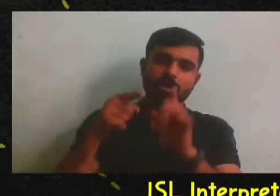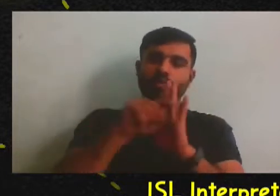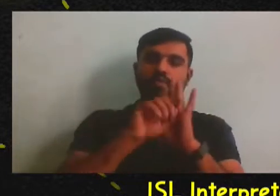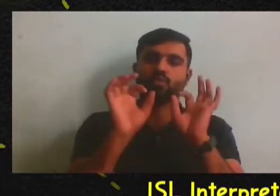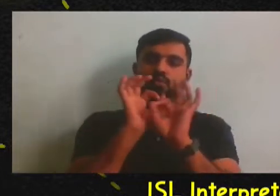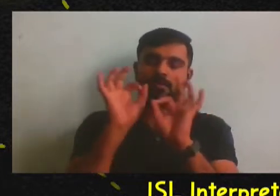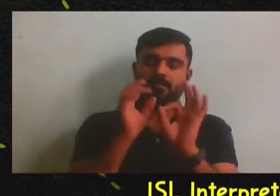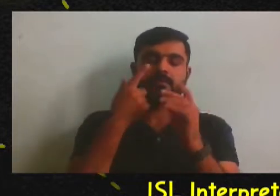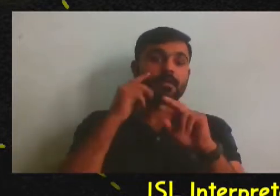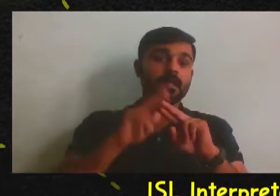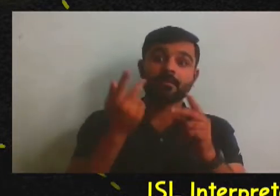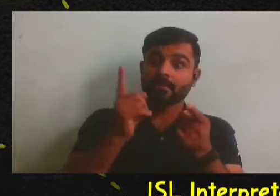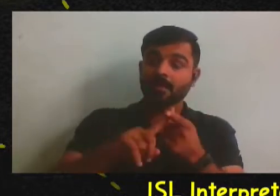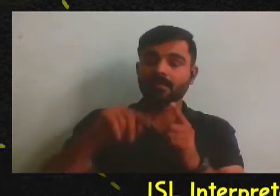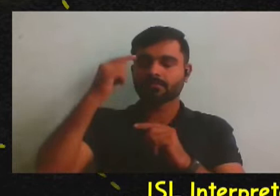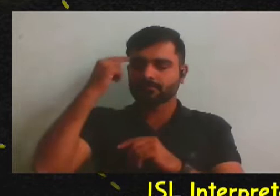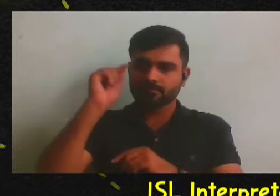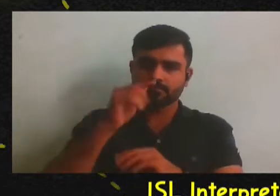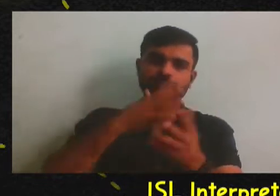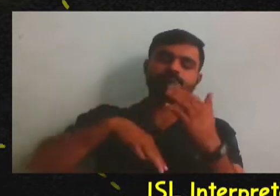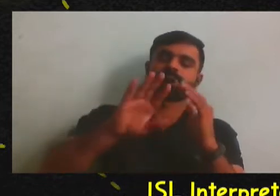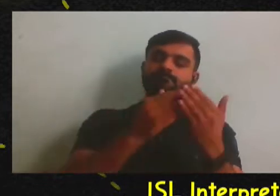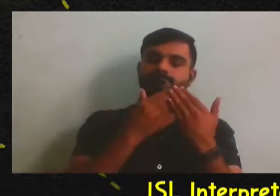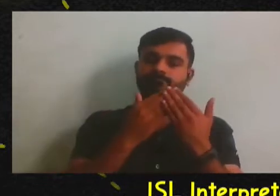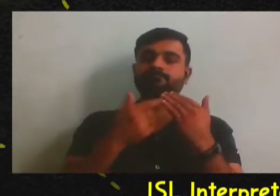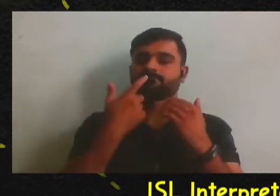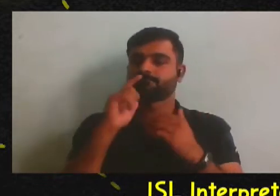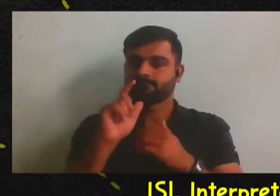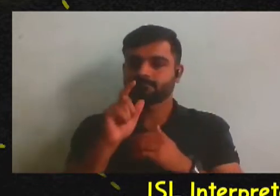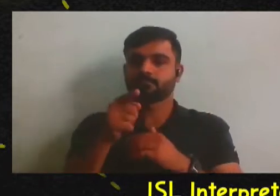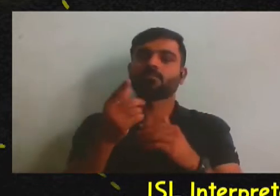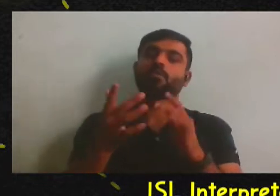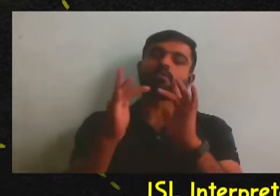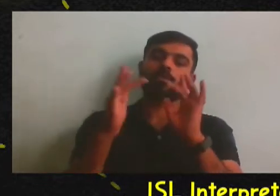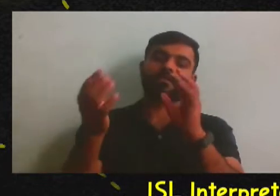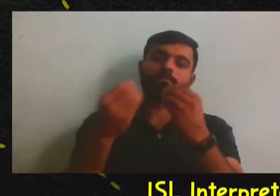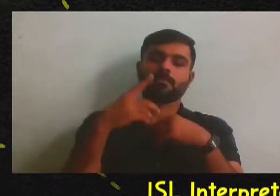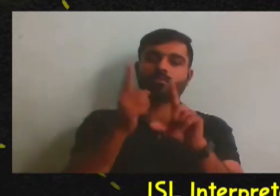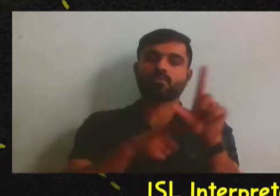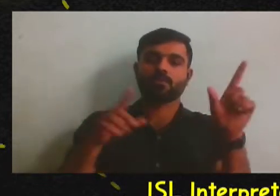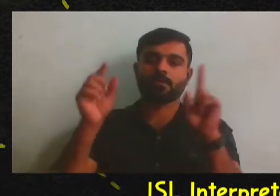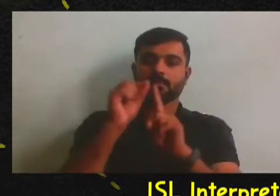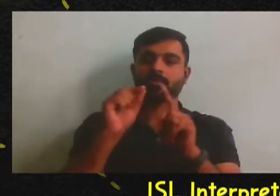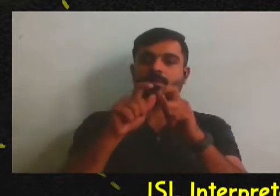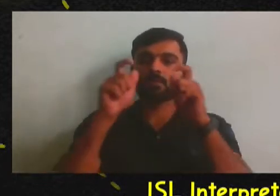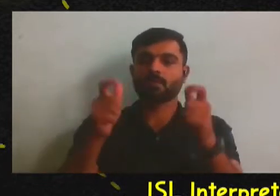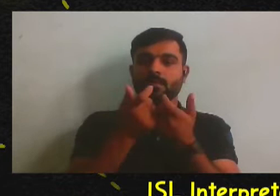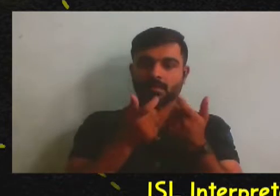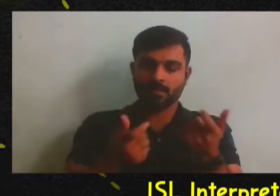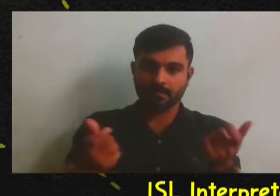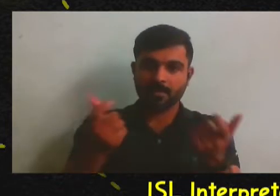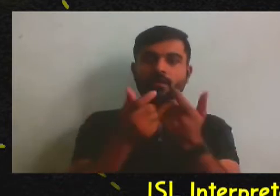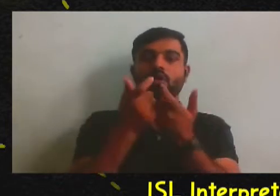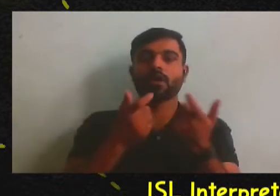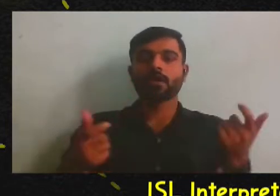markers. In case of any concerns around safety or complaints, you can reach the YP Foundation's Safeguarding Committee or the Committee Against